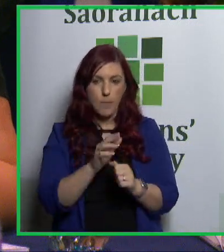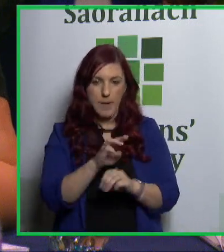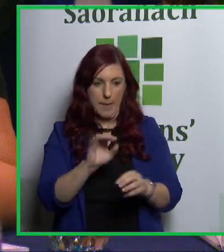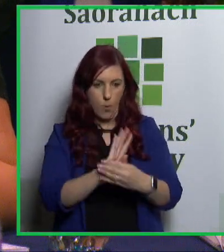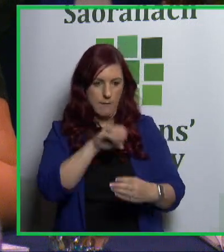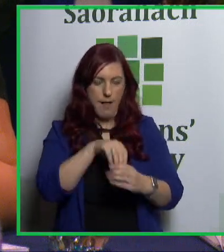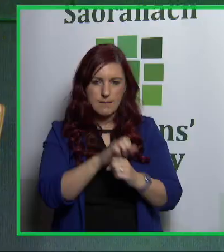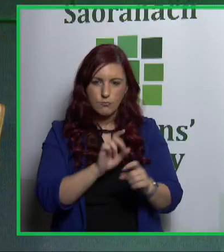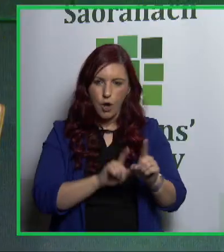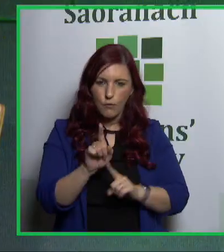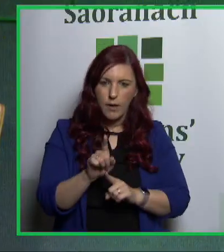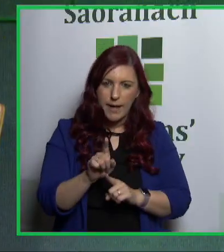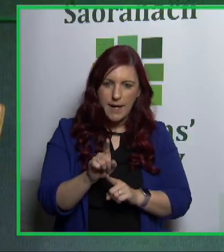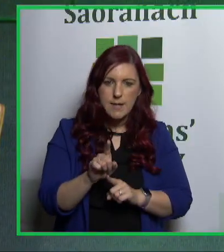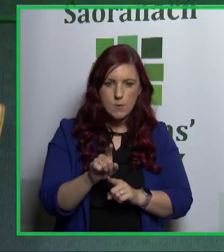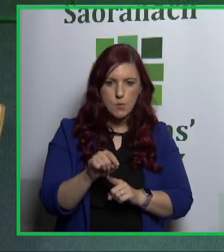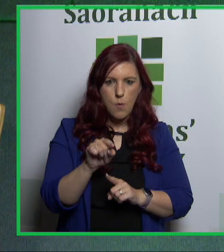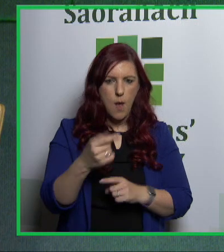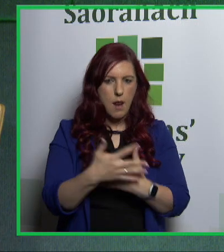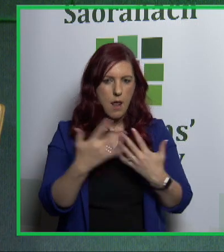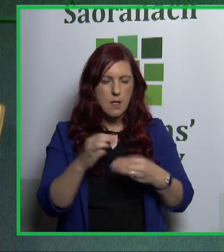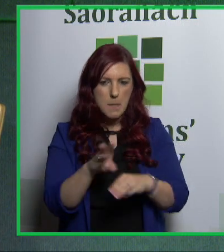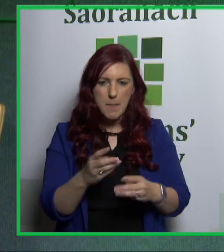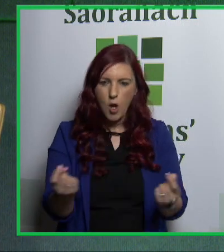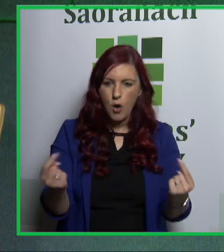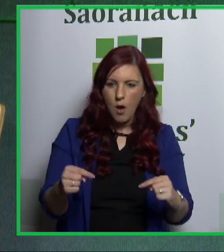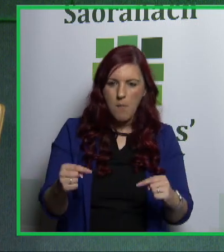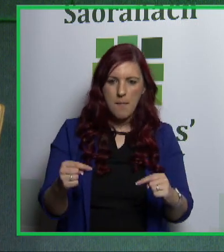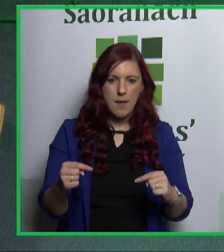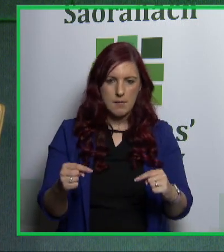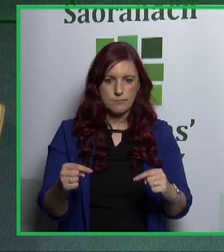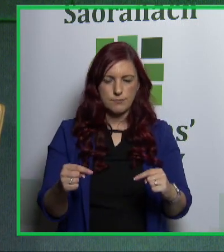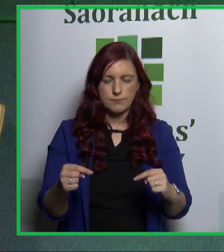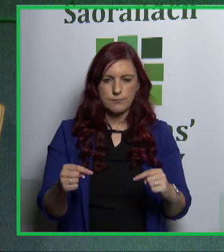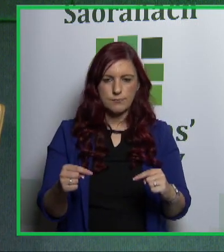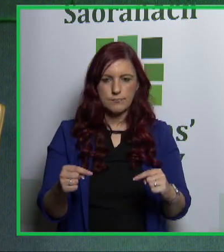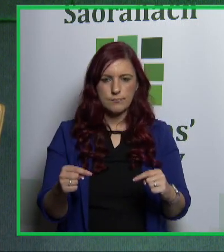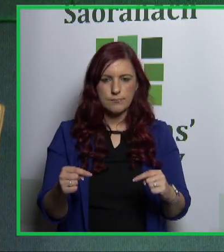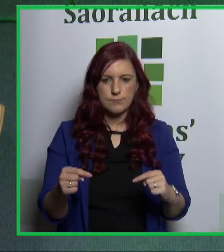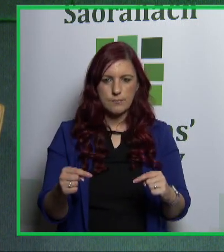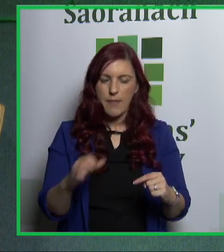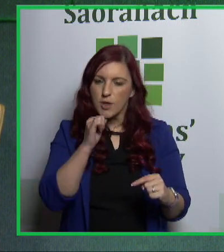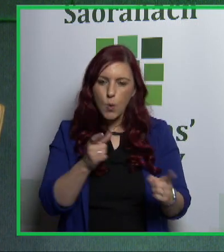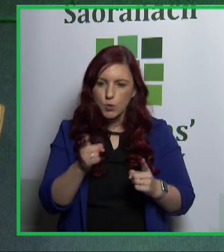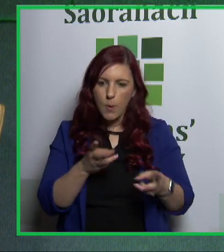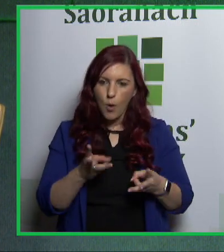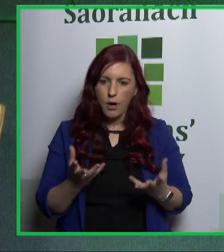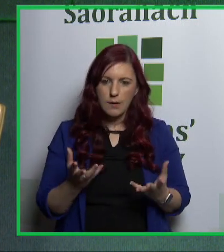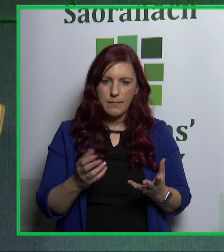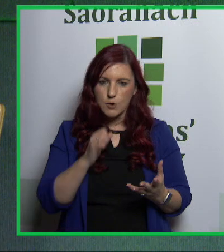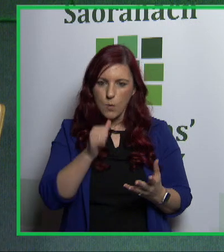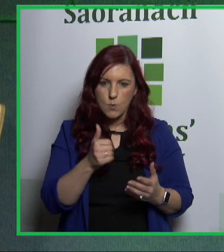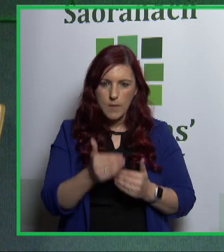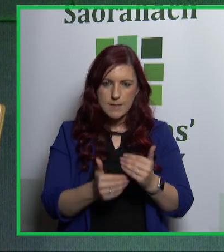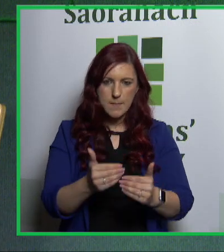And lots of people come in and they don't get it and they die. You know, I lost my